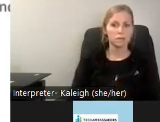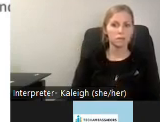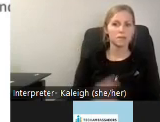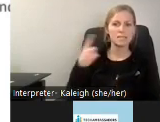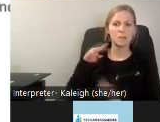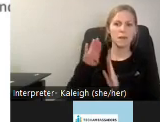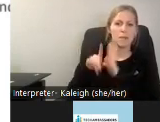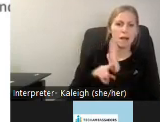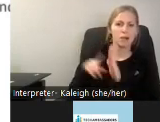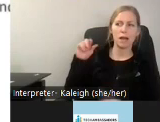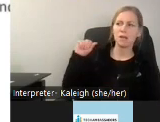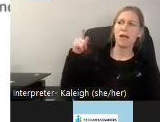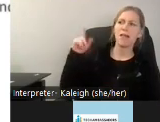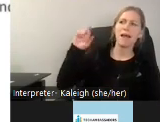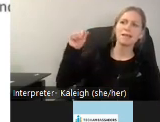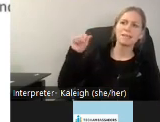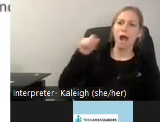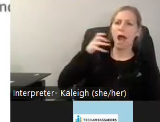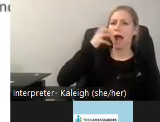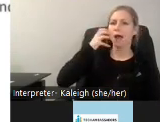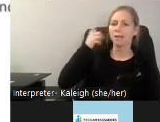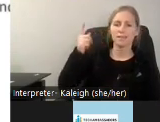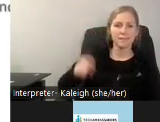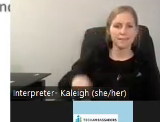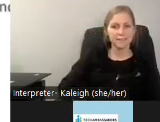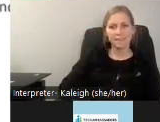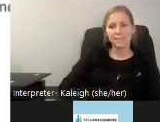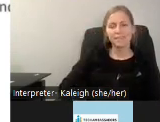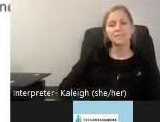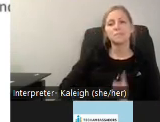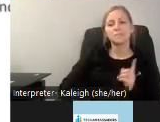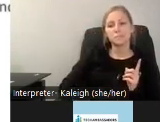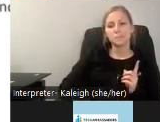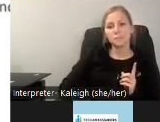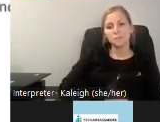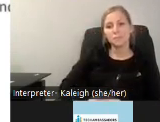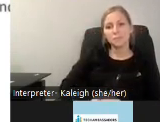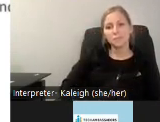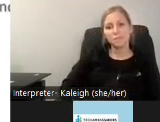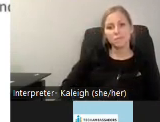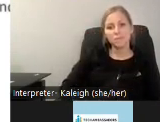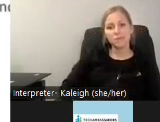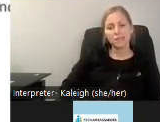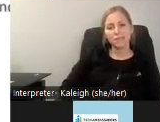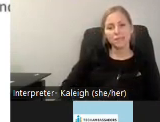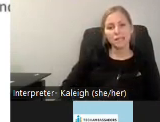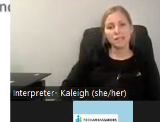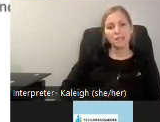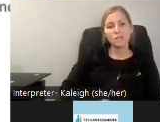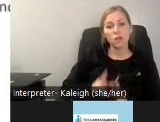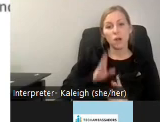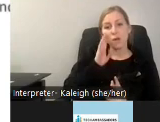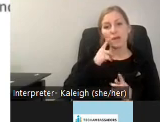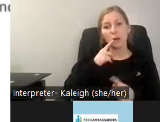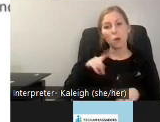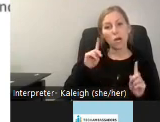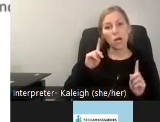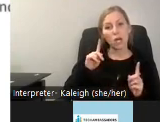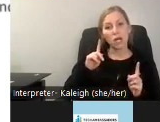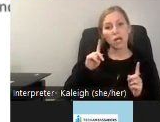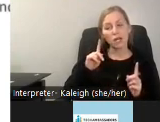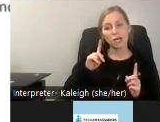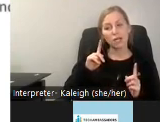stuff through it even on an iPhone. So it'll work